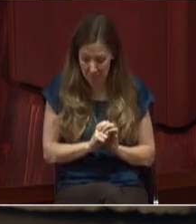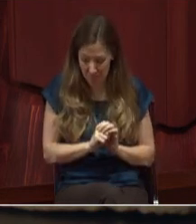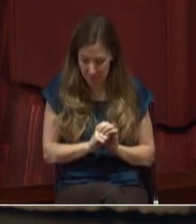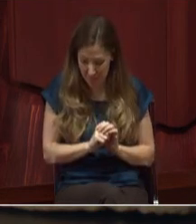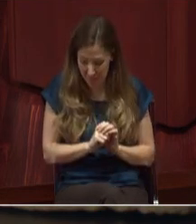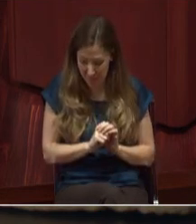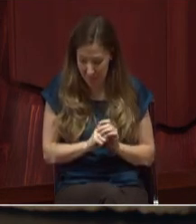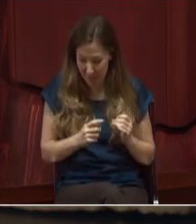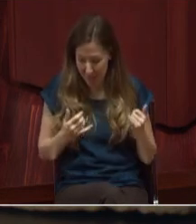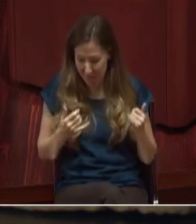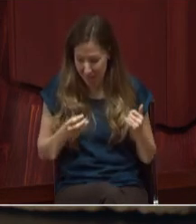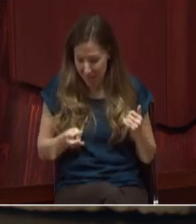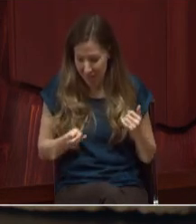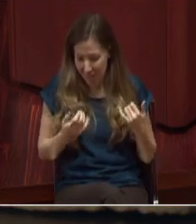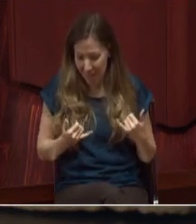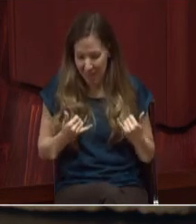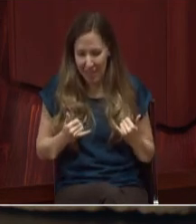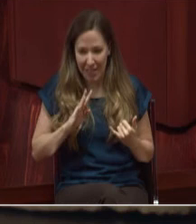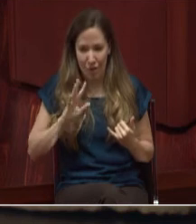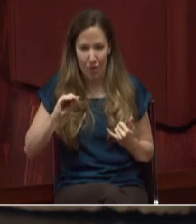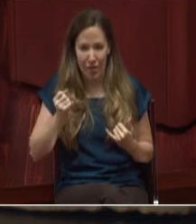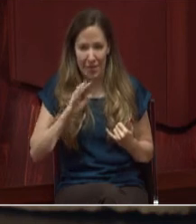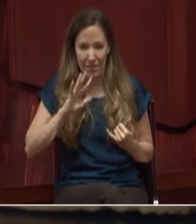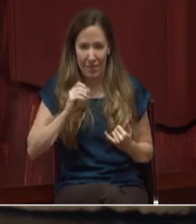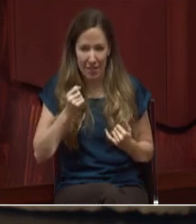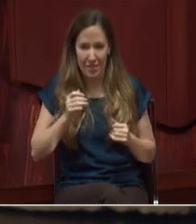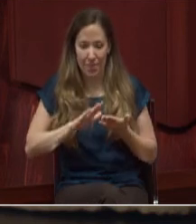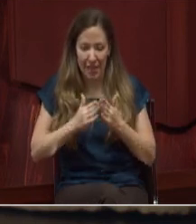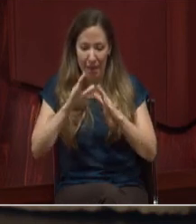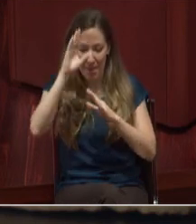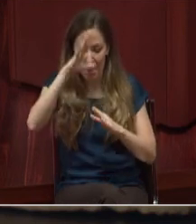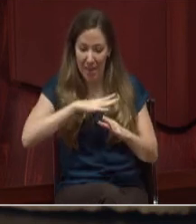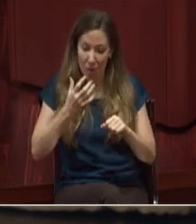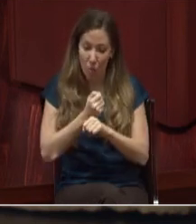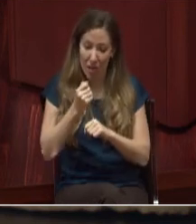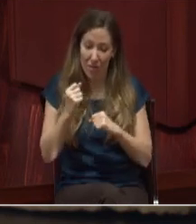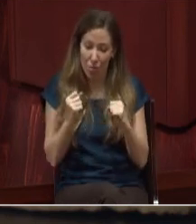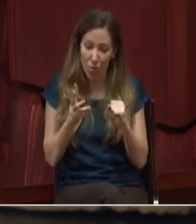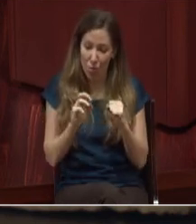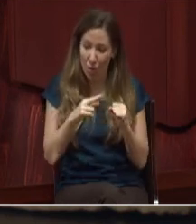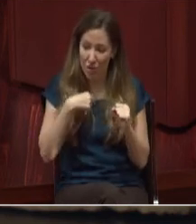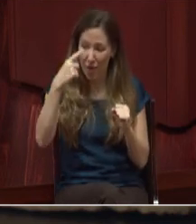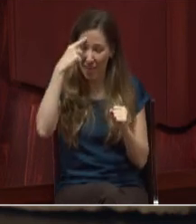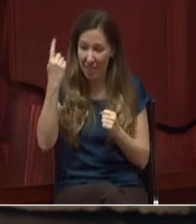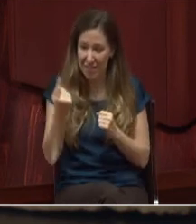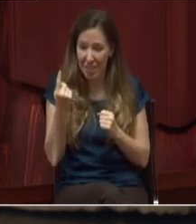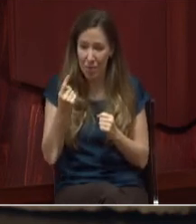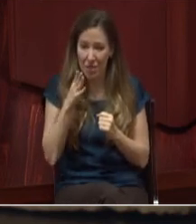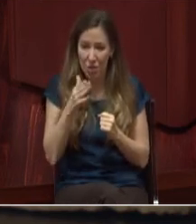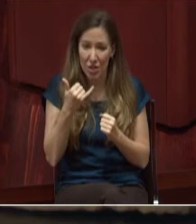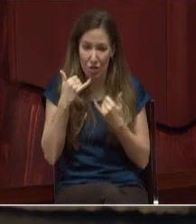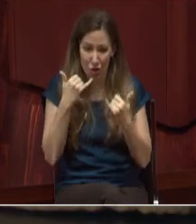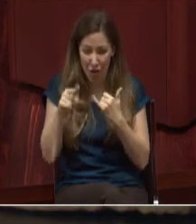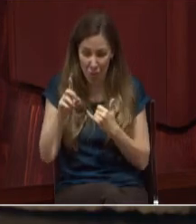in the Nixon administration in their 40s and 50s really became the men who won the Cold War. So I think maybe somebody's going to be on your speed dial wanting to know how we win